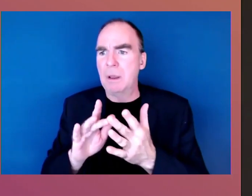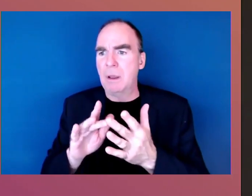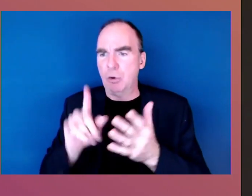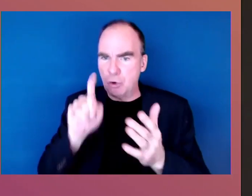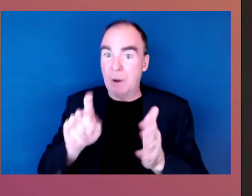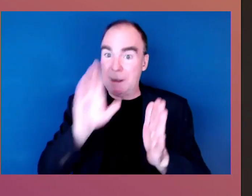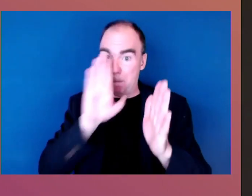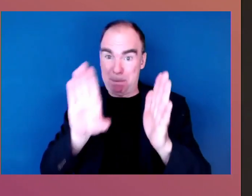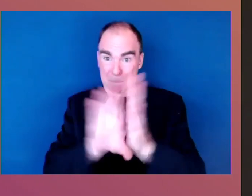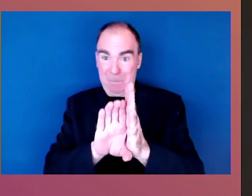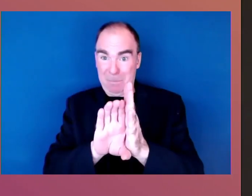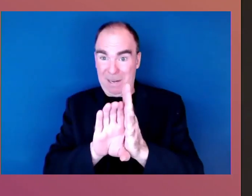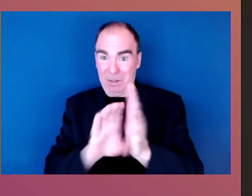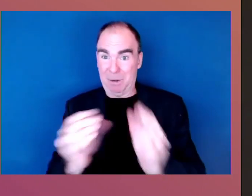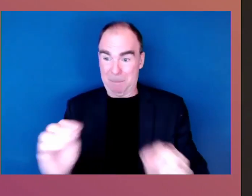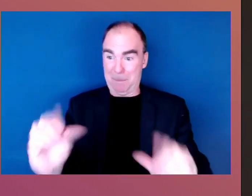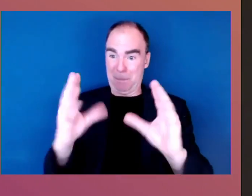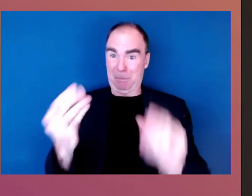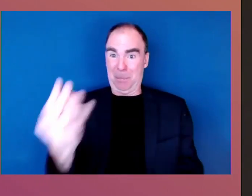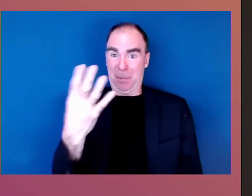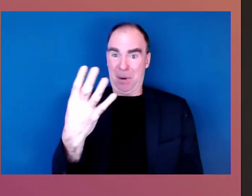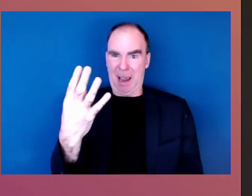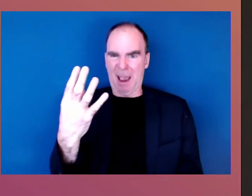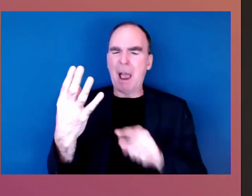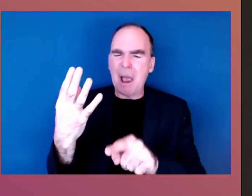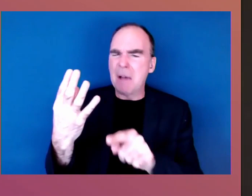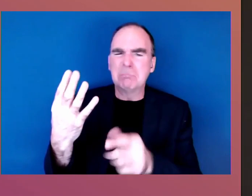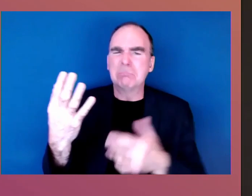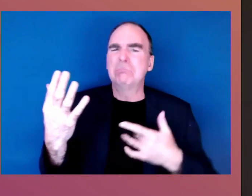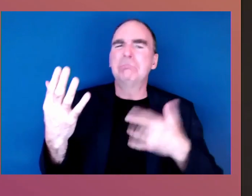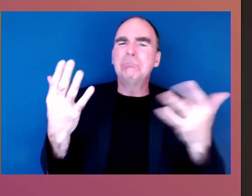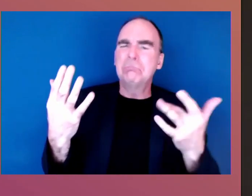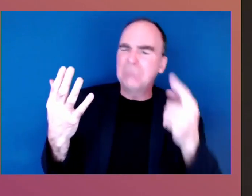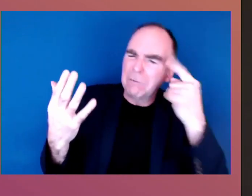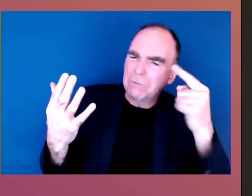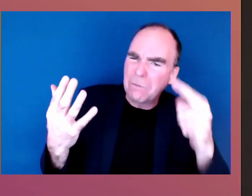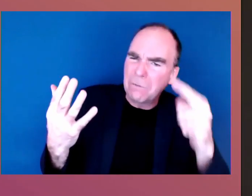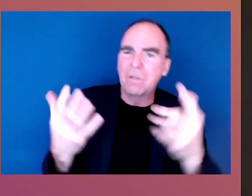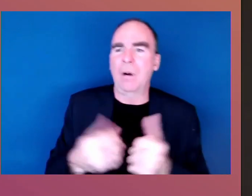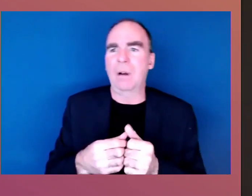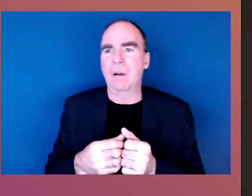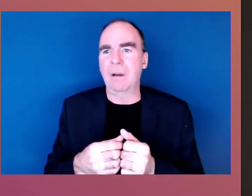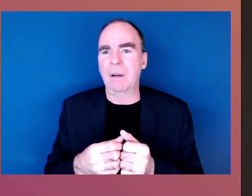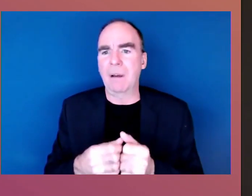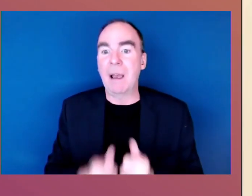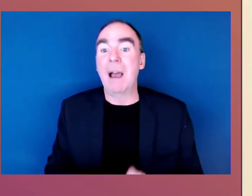alt attributes. The next example is inappropriate text for buttons.